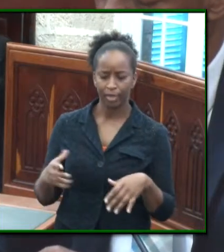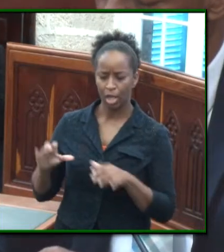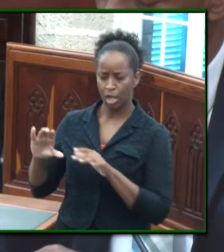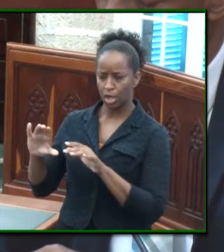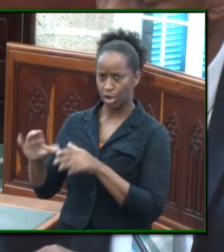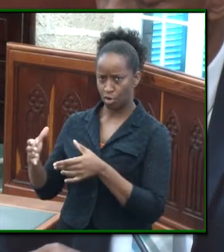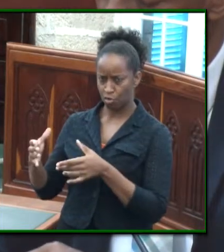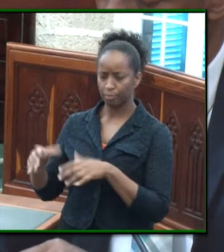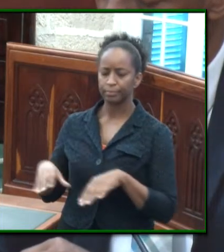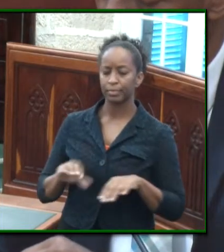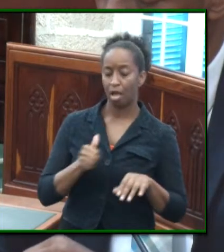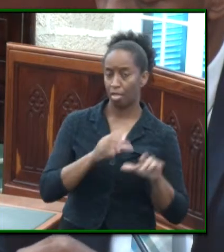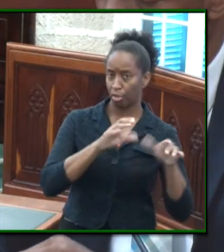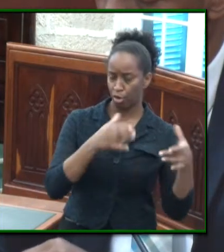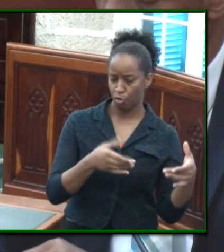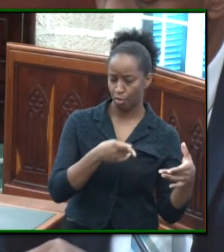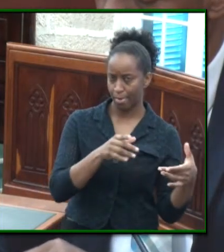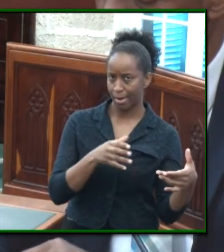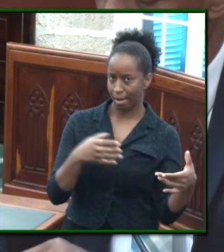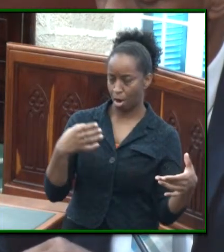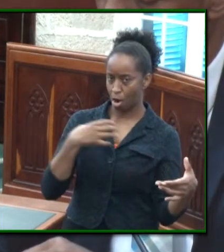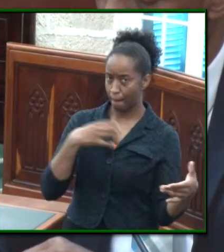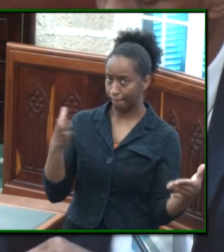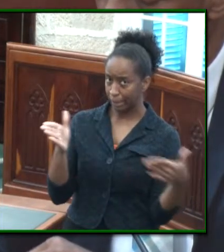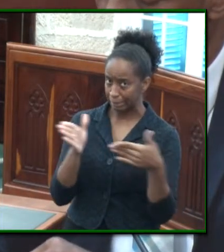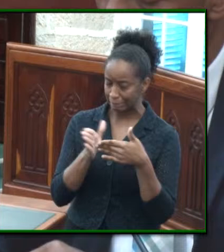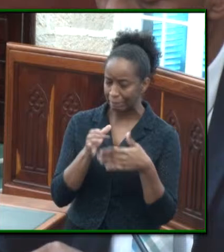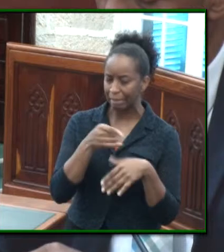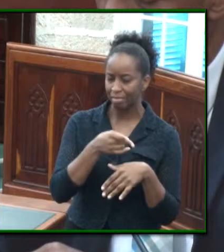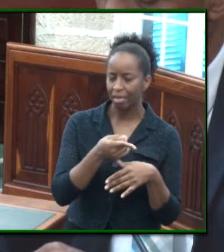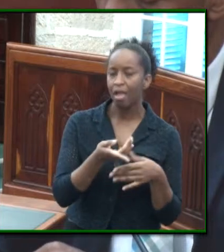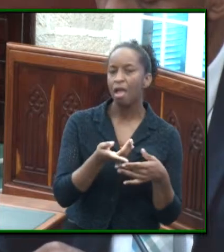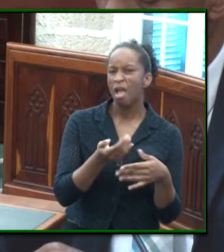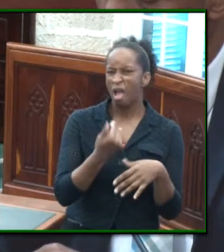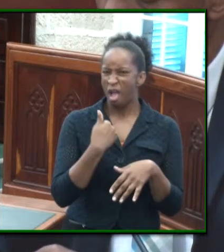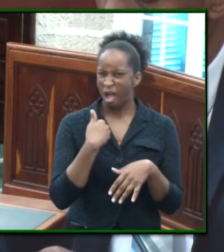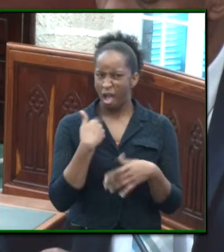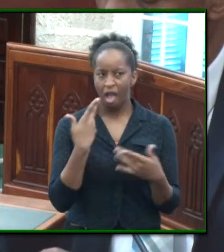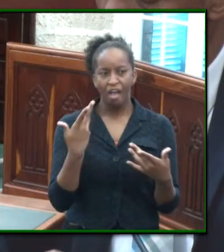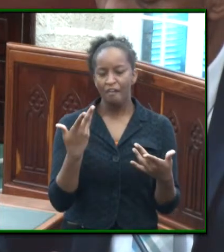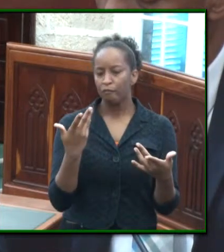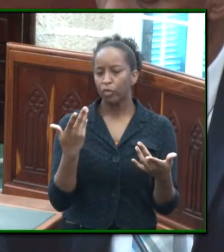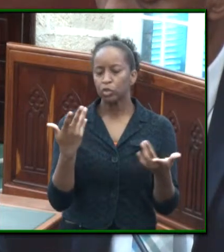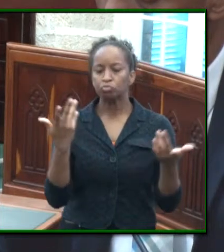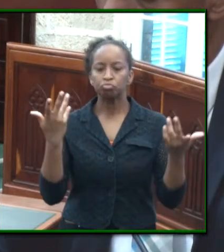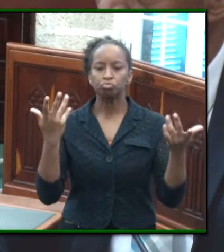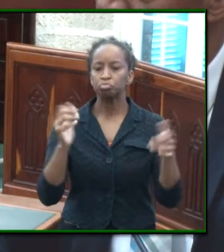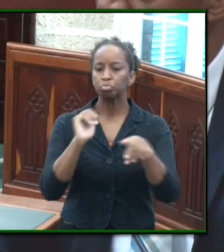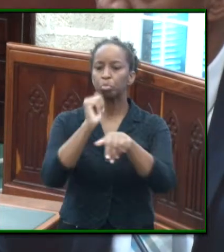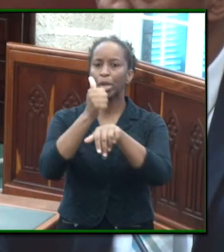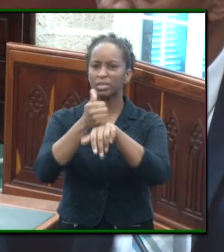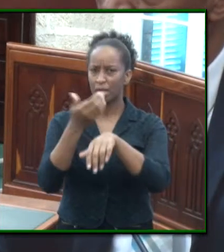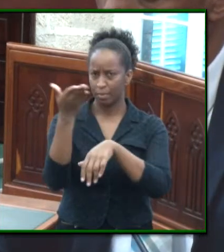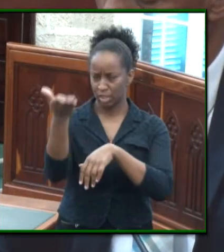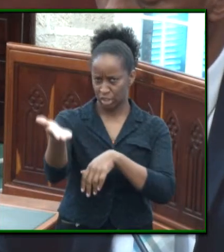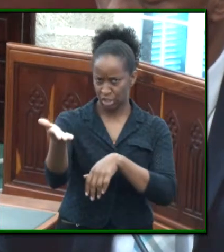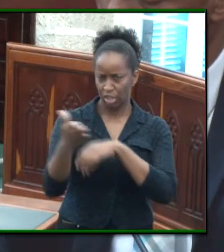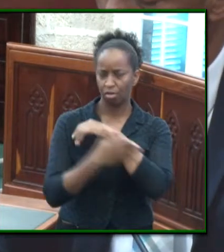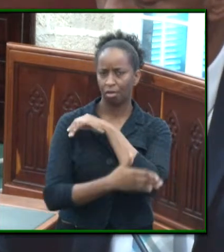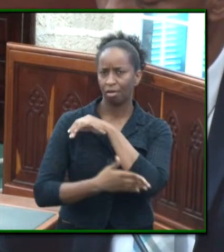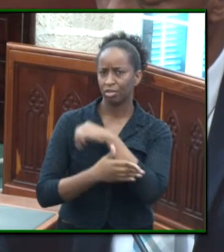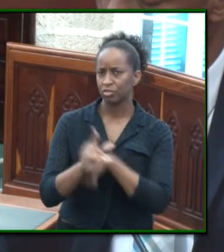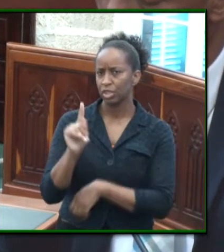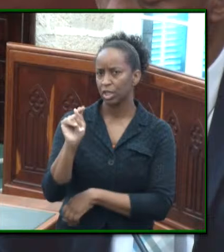and they applied in Turks and Caicos for the same injunction that they applied for